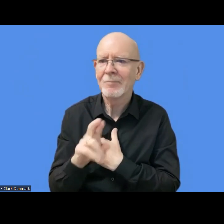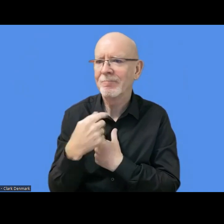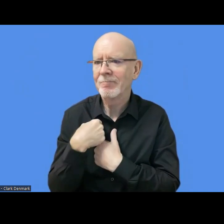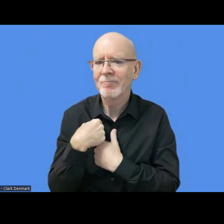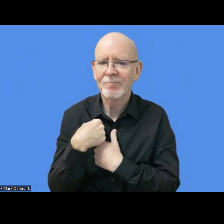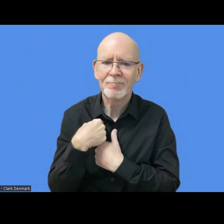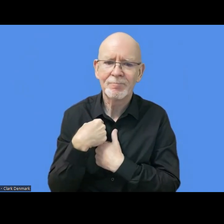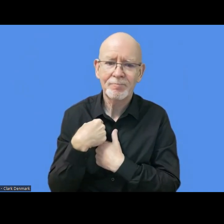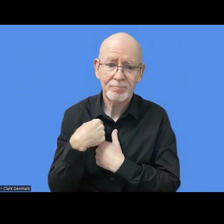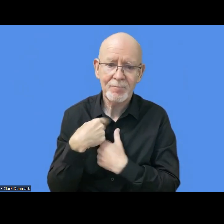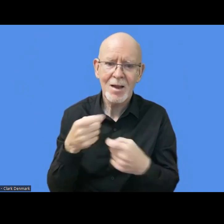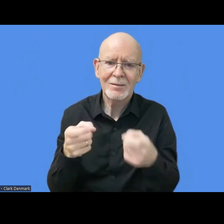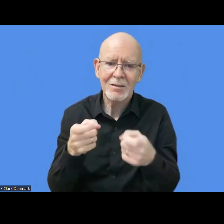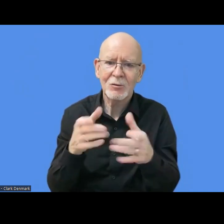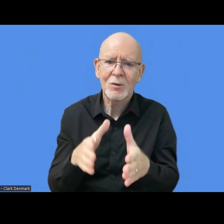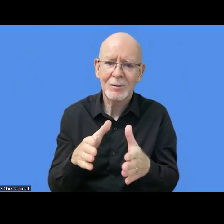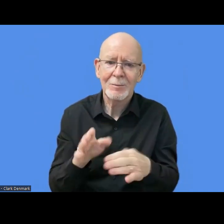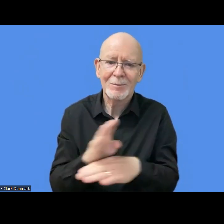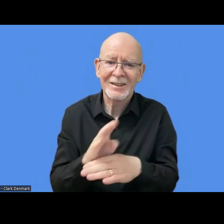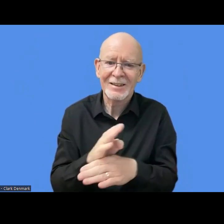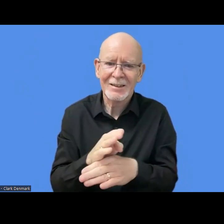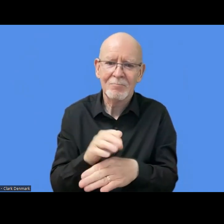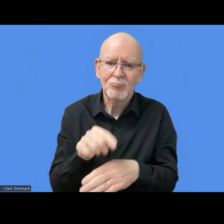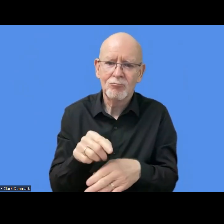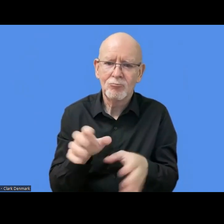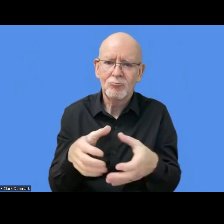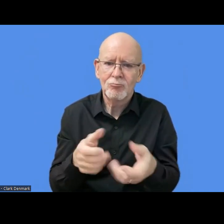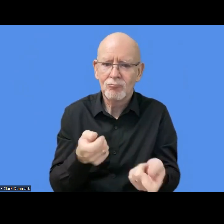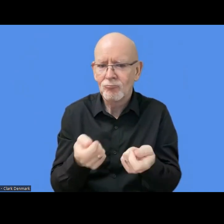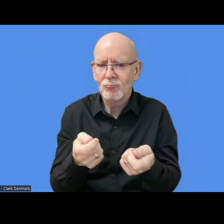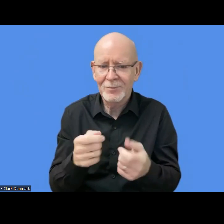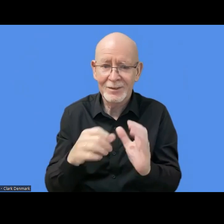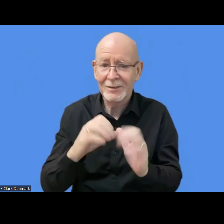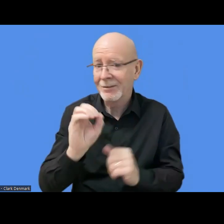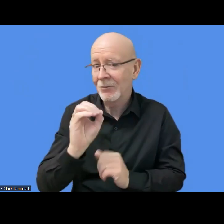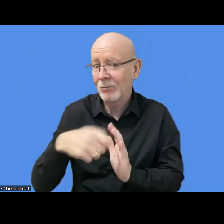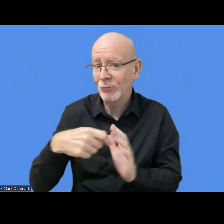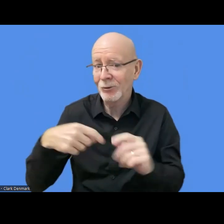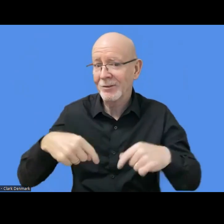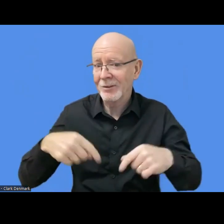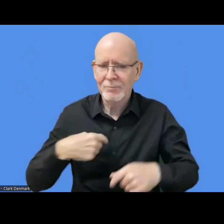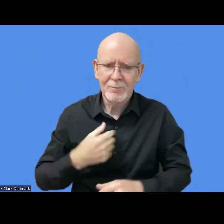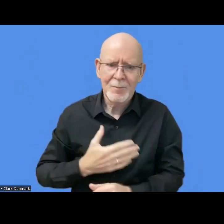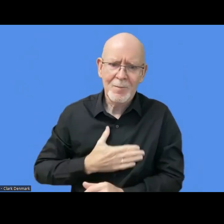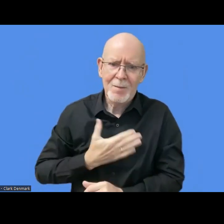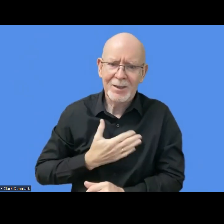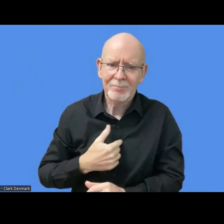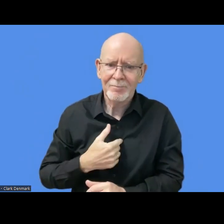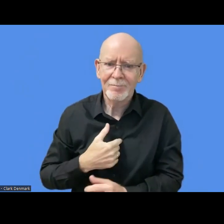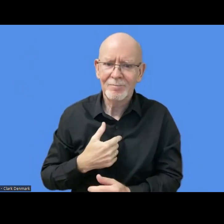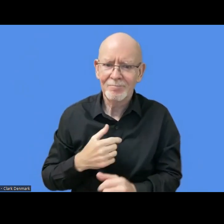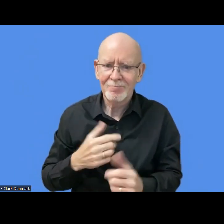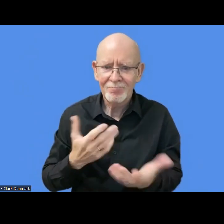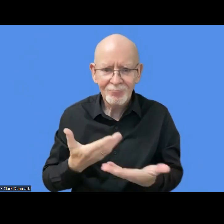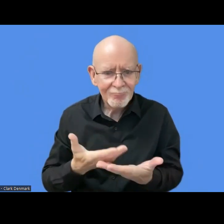the upcoming call for nominations. Before I start, I also wanted to especially thank Susan